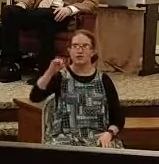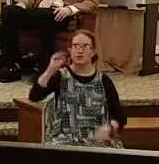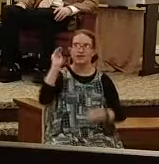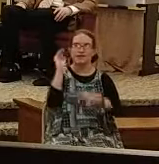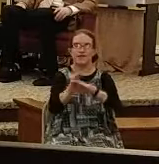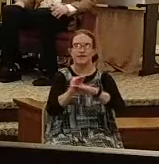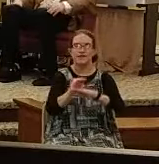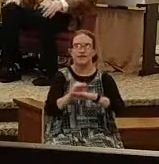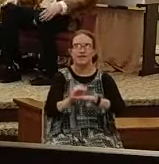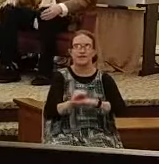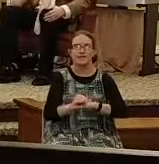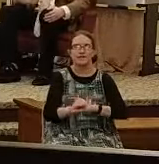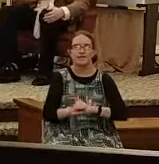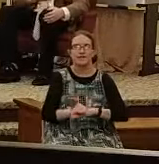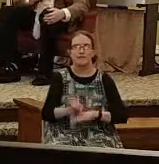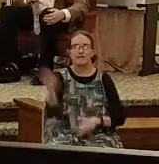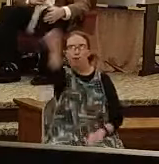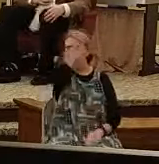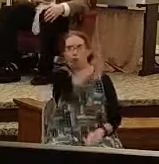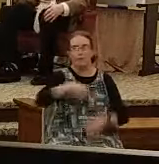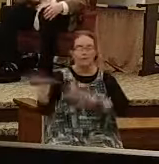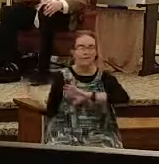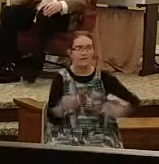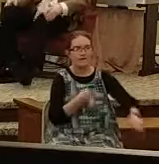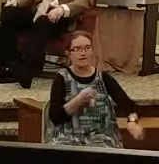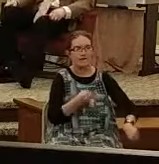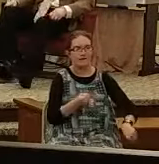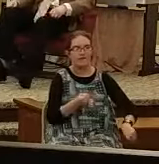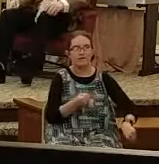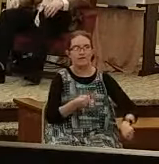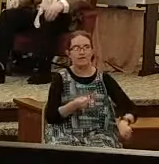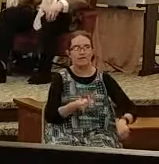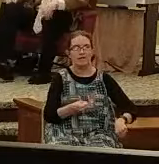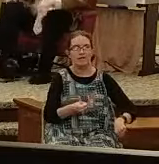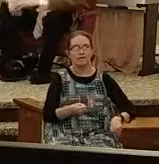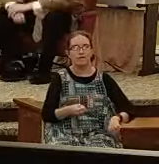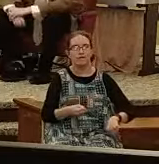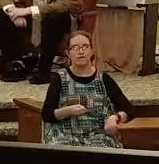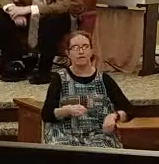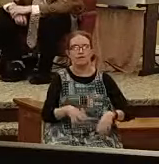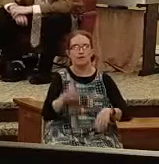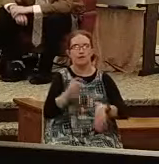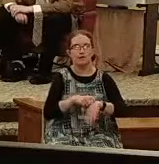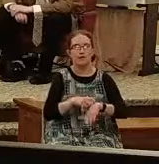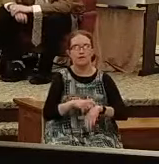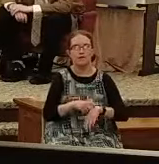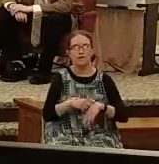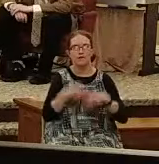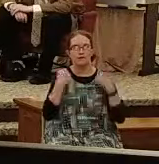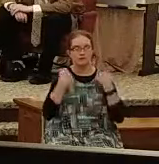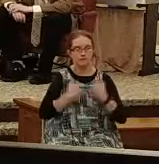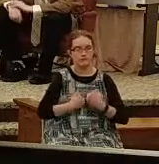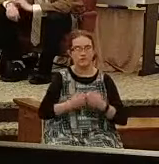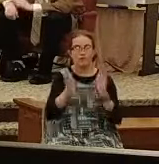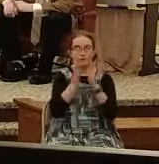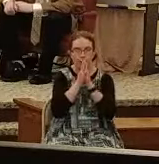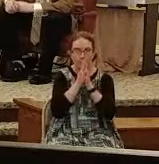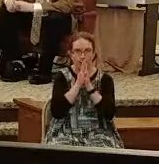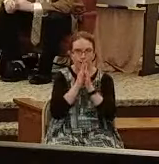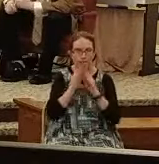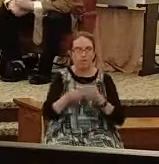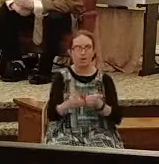night, and we always would leave early and get there early so we'd have time to kind of freshen up a little bit and to pray a